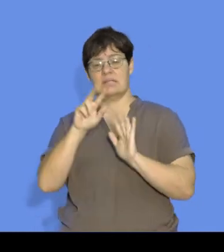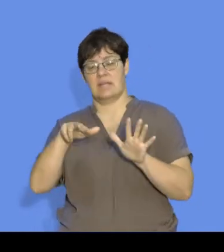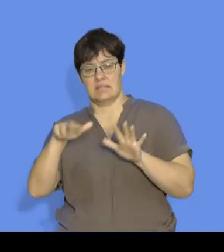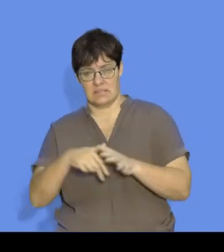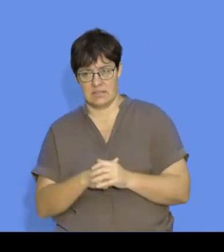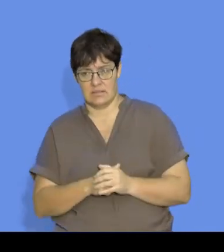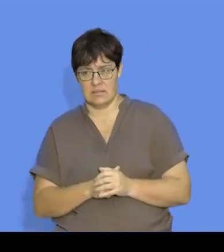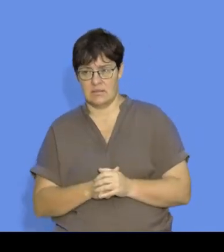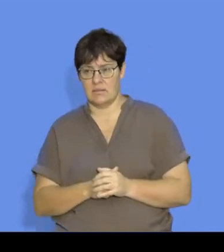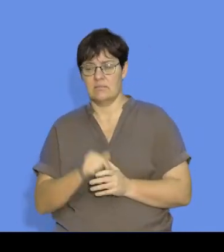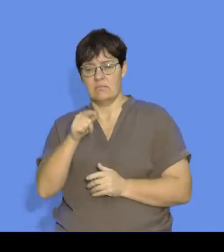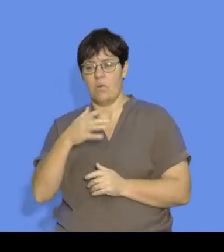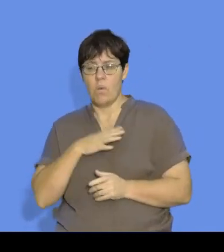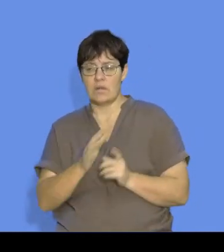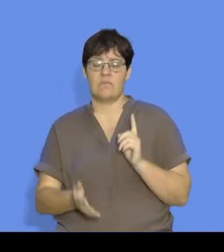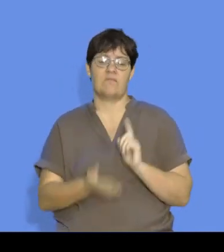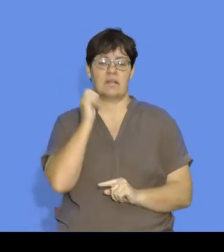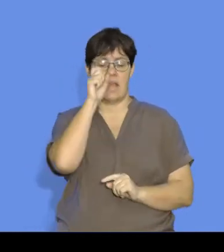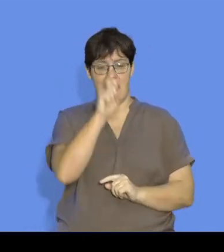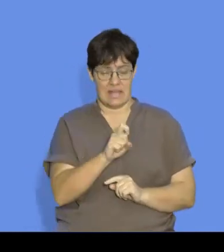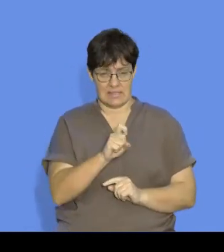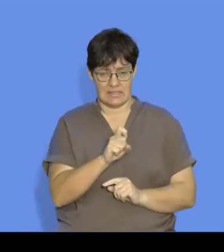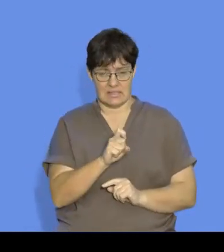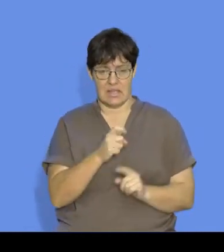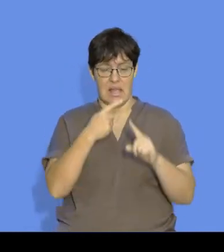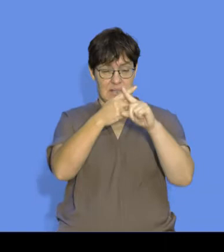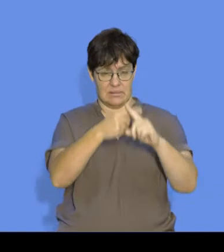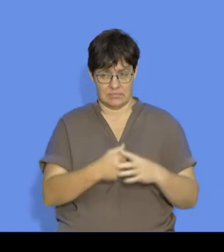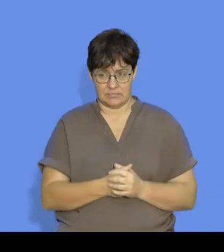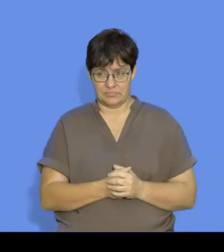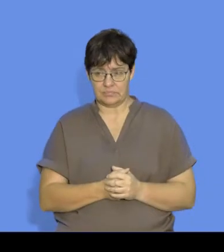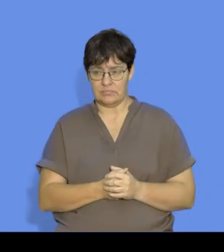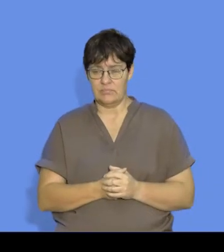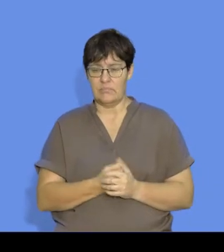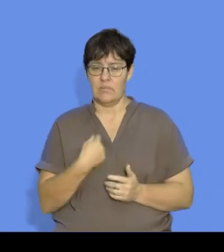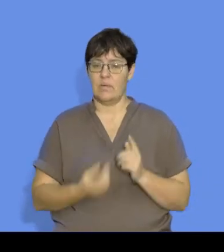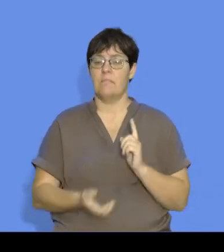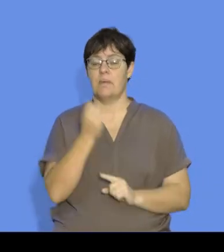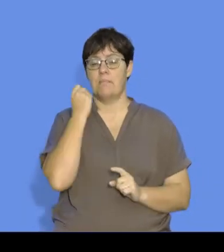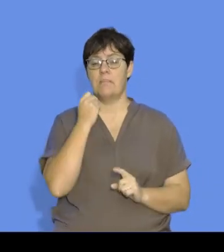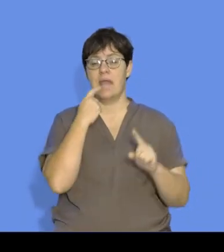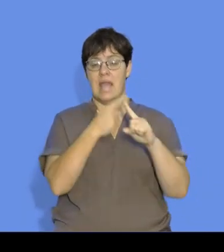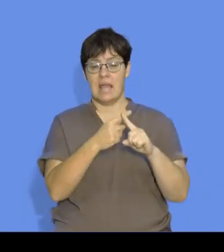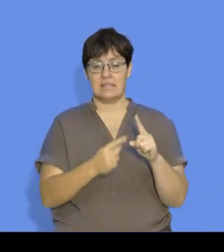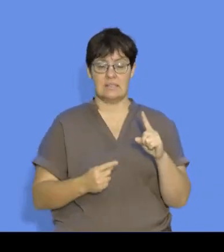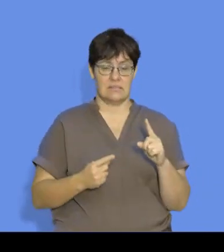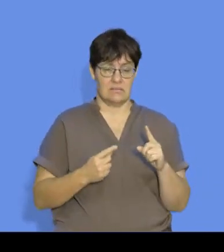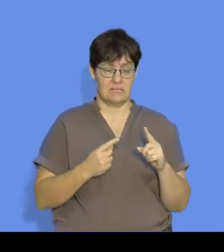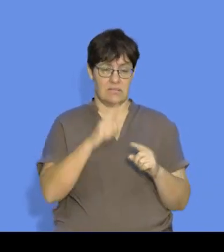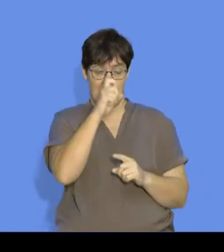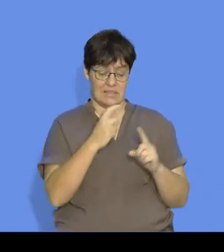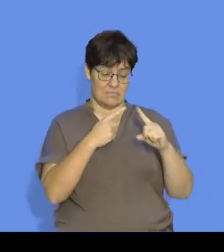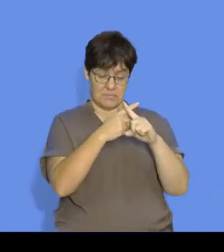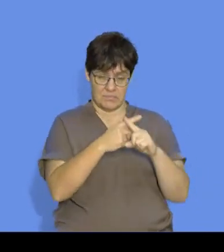3x minus 18. So here I will want you to find the x-intercept. Remember, for me to find the